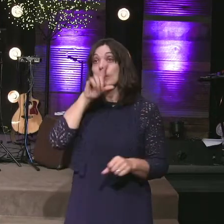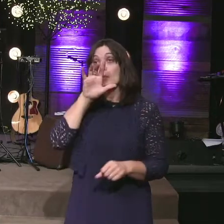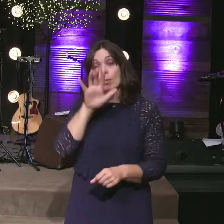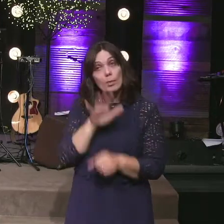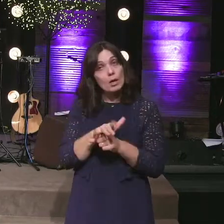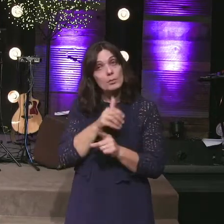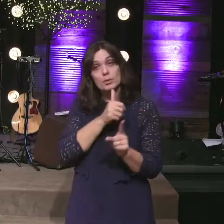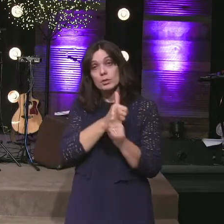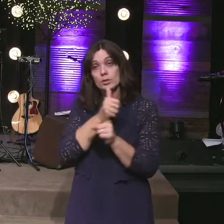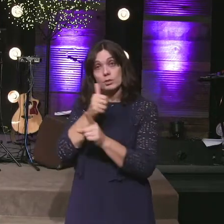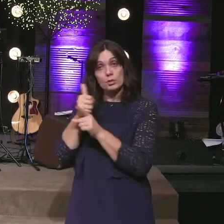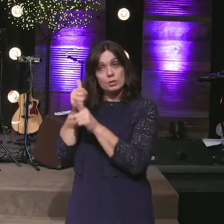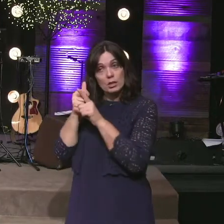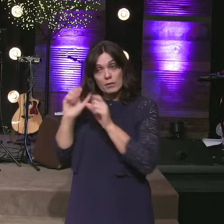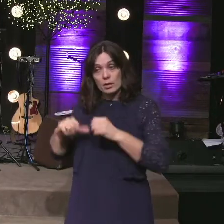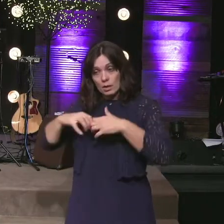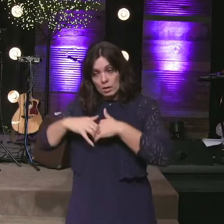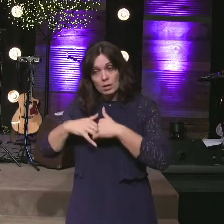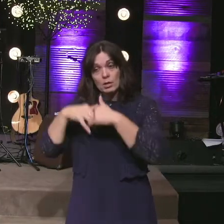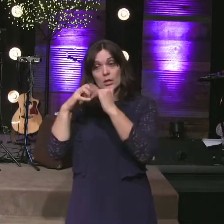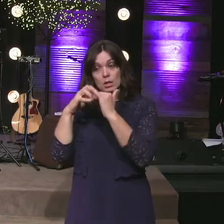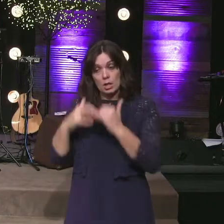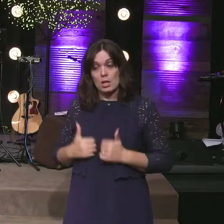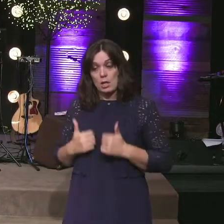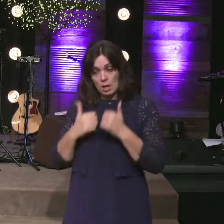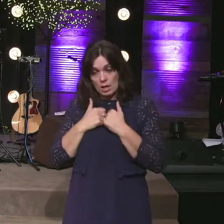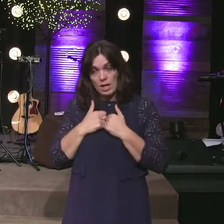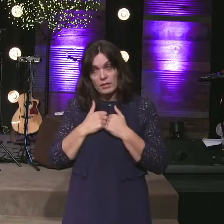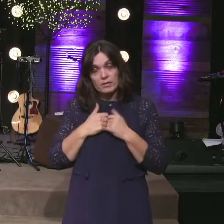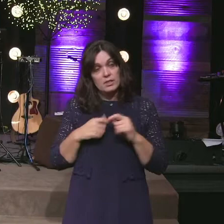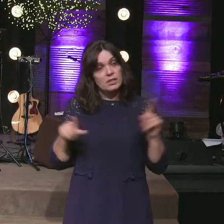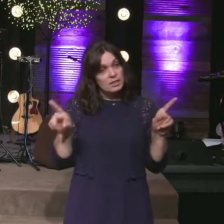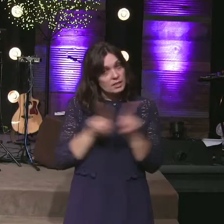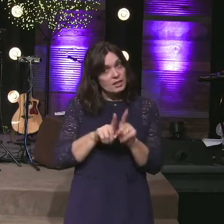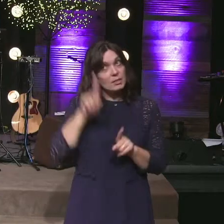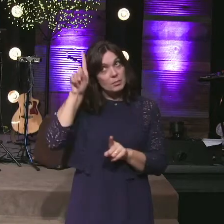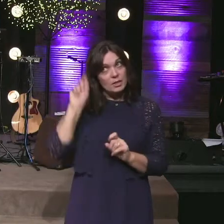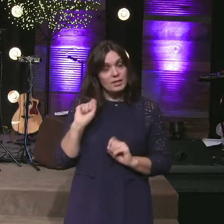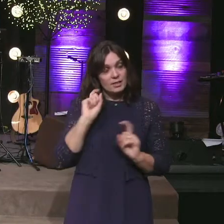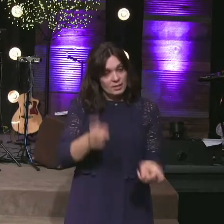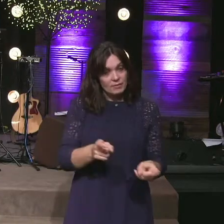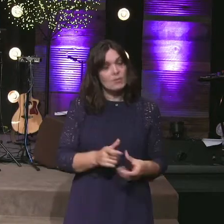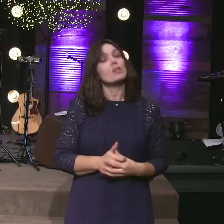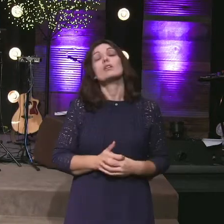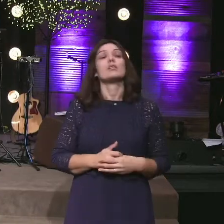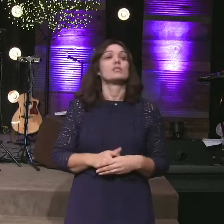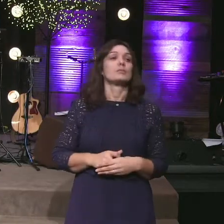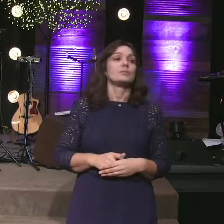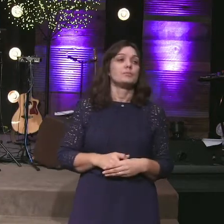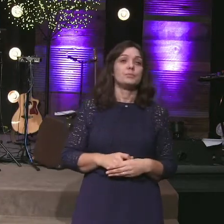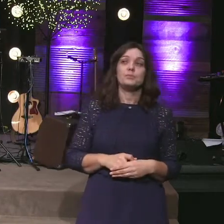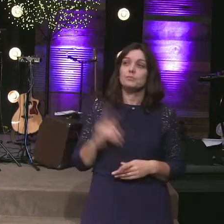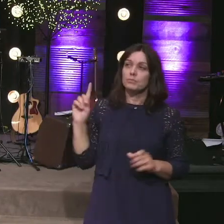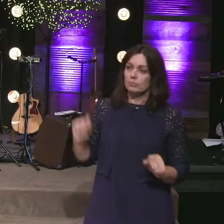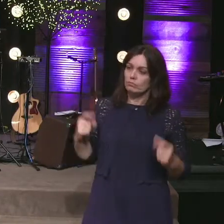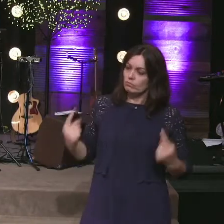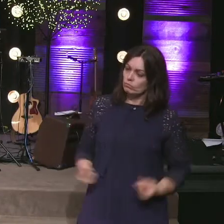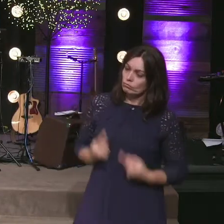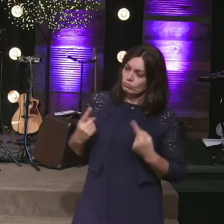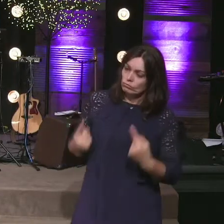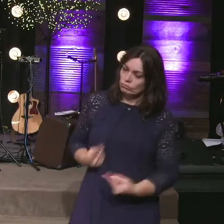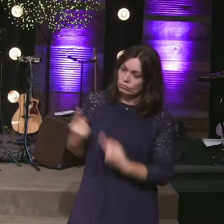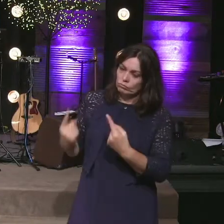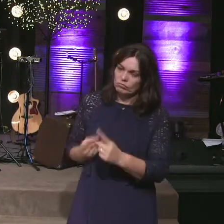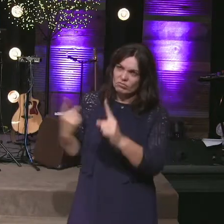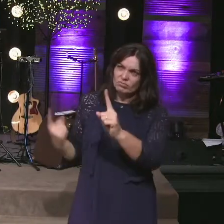never build a life like God could give you. You can strive and struggle your whole life and you won't